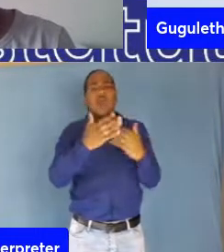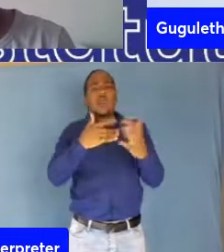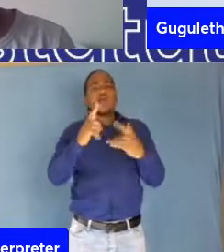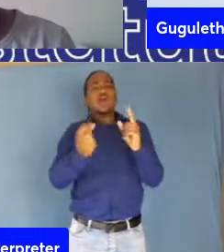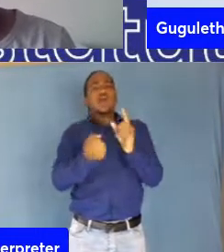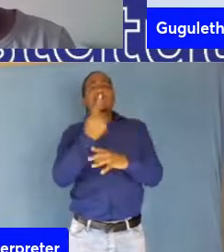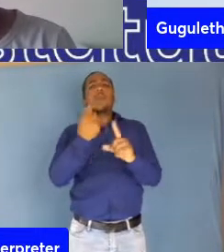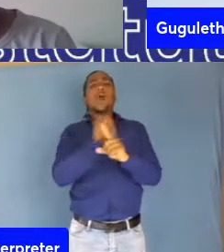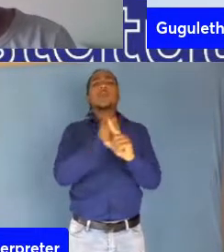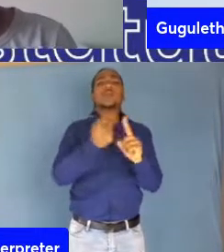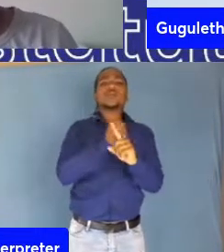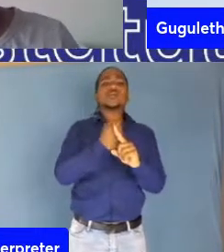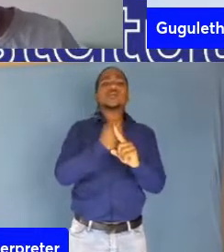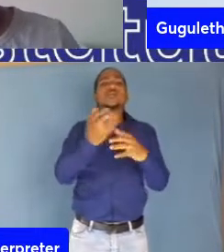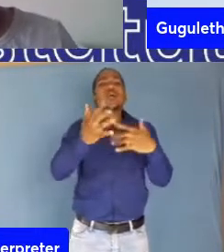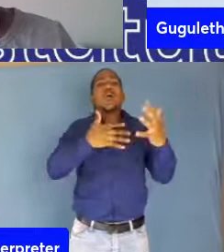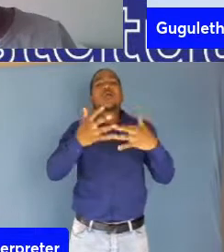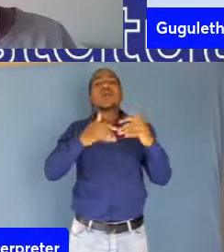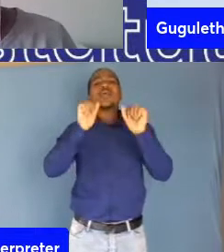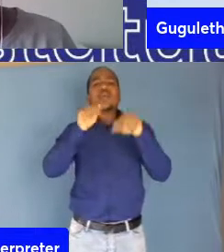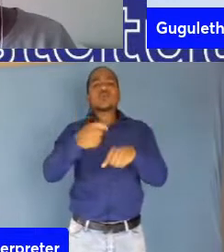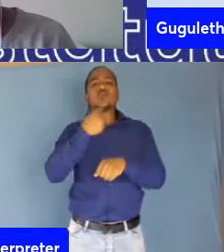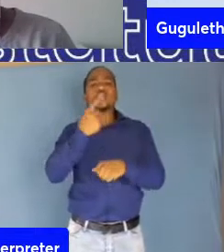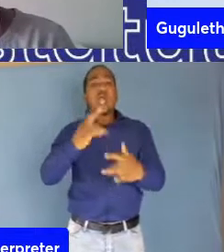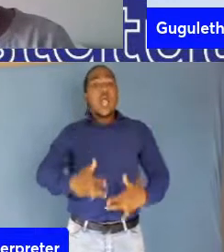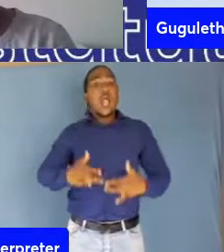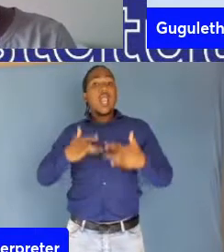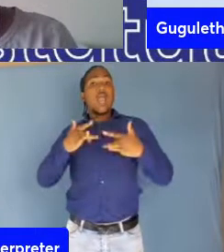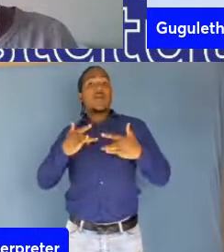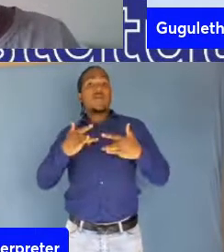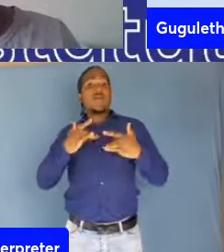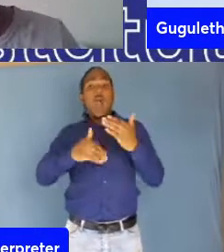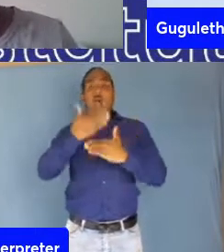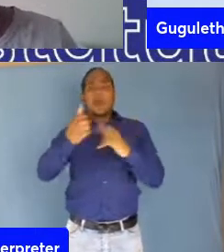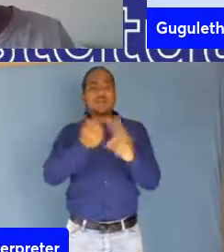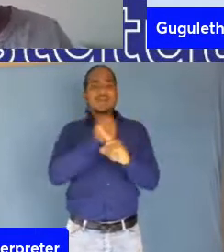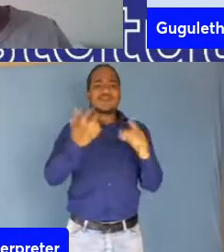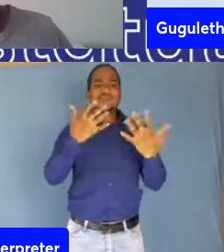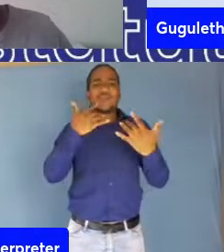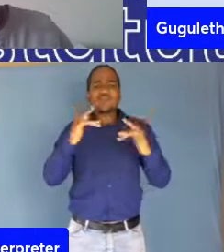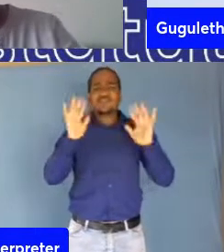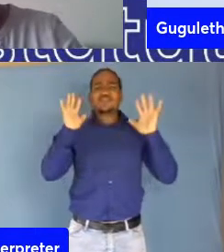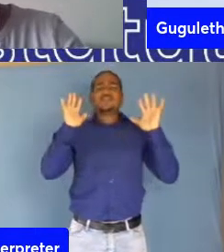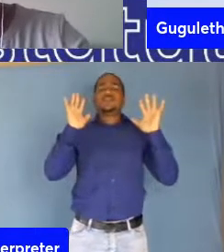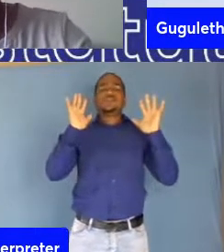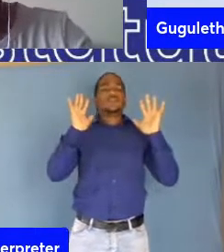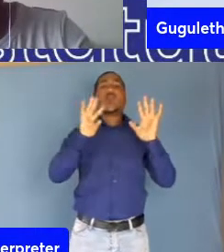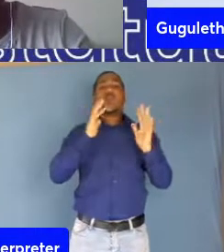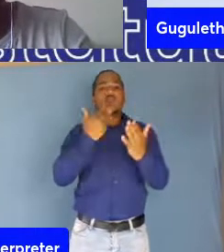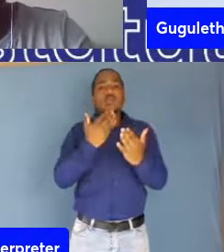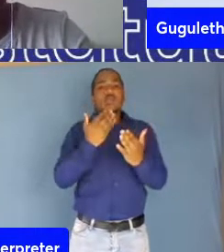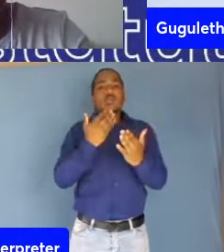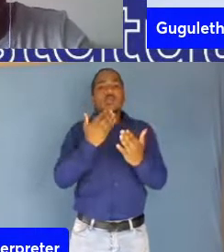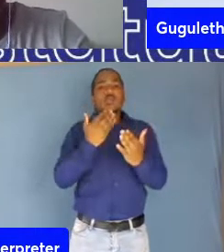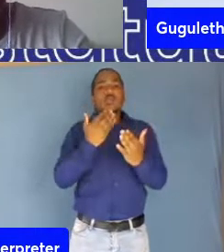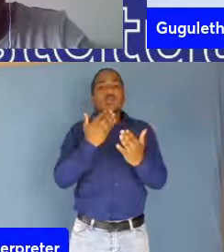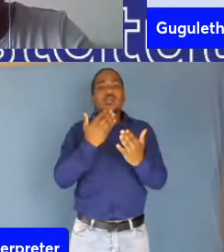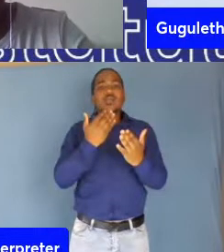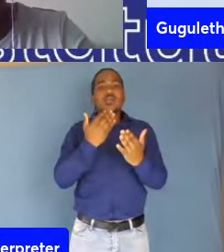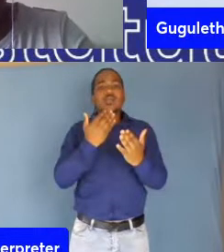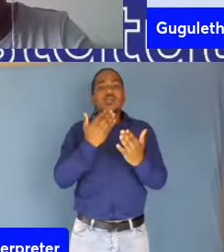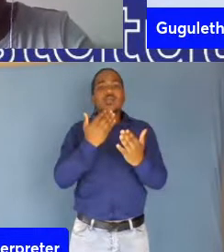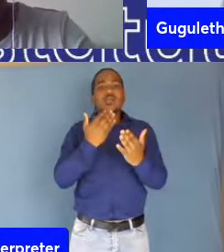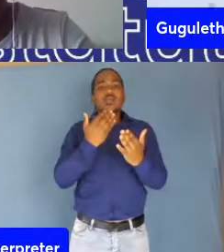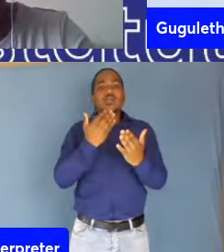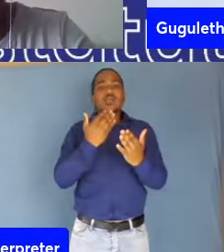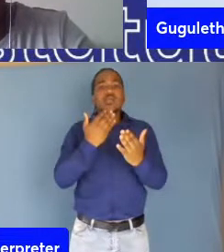life, I mean, we do say life doesn't end after violation. We do say it a lot. And I know it feels unbelievable for the victim, but just